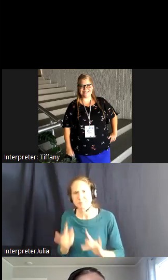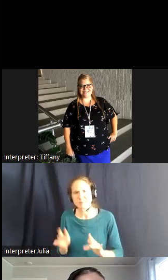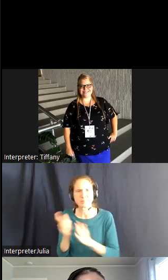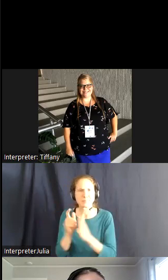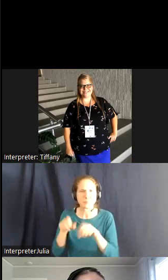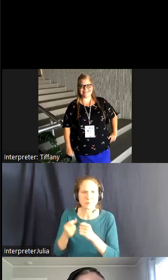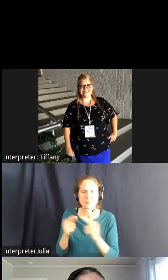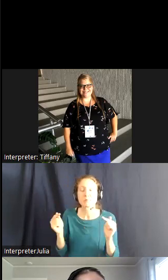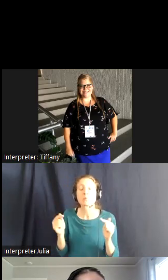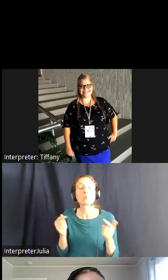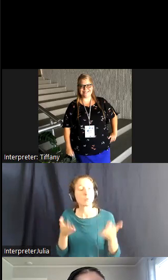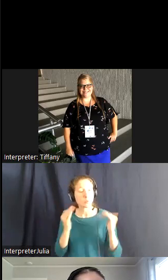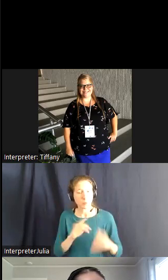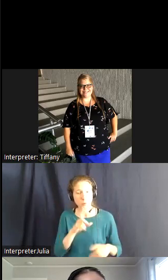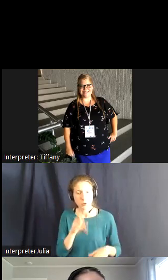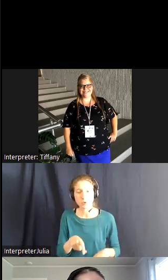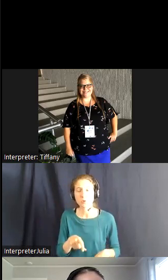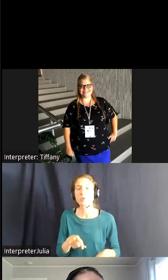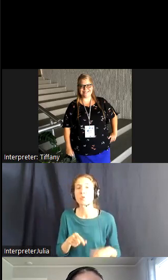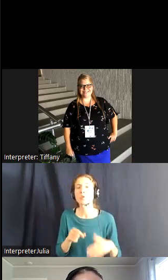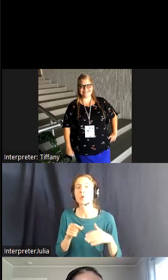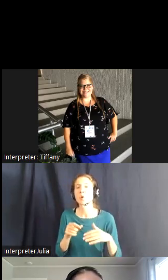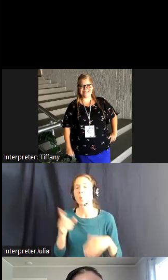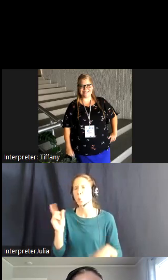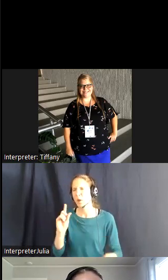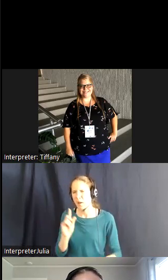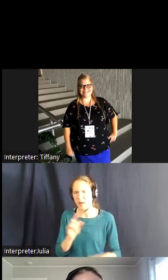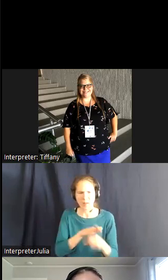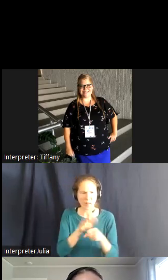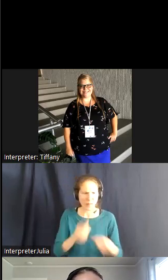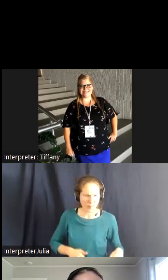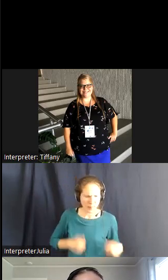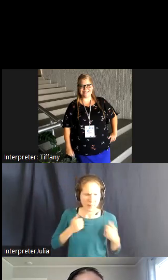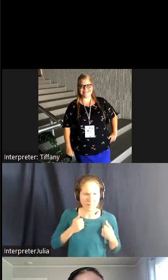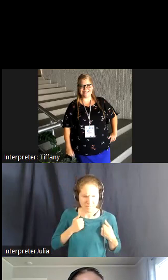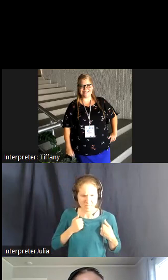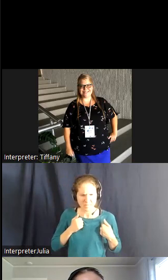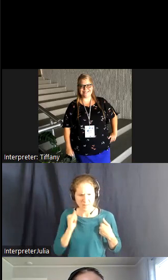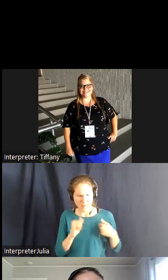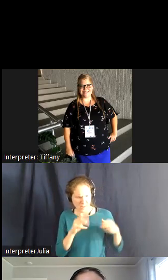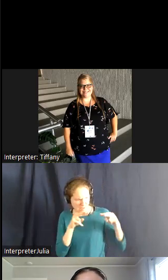geographic location be factored in when a provider refers to another provider?